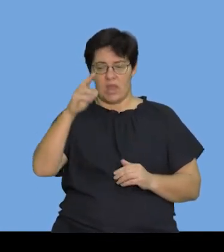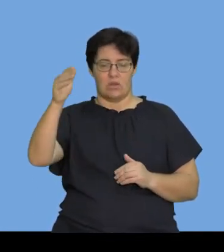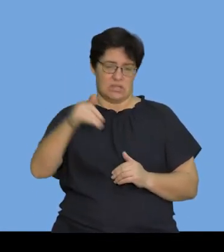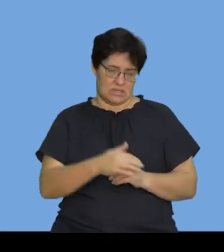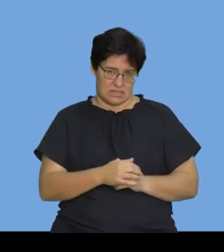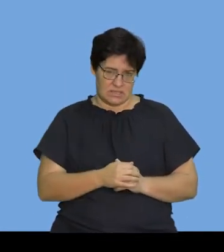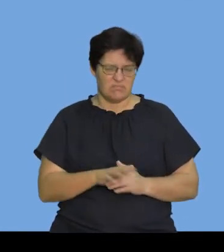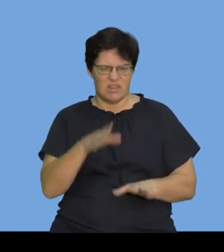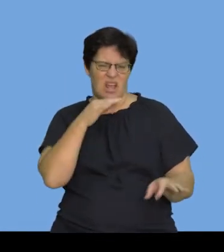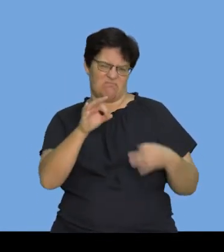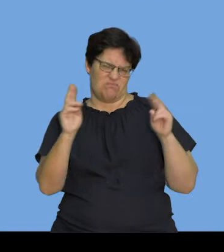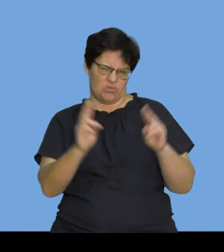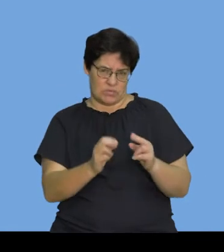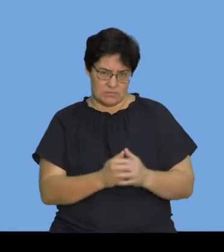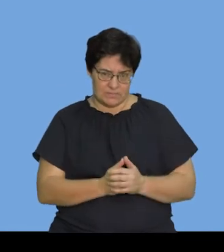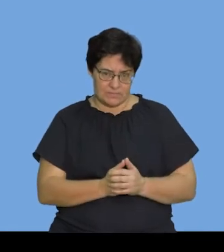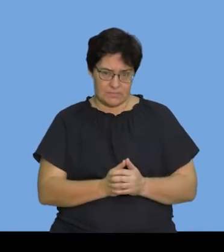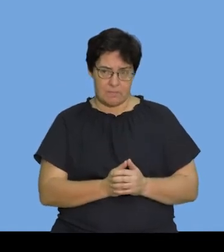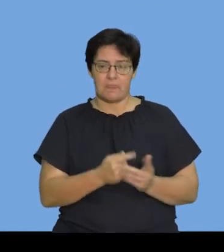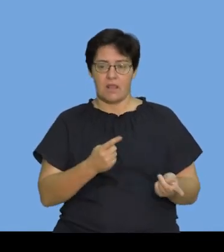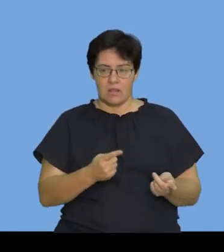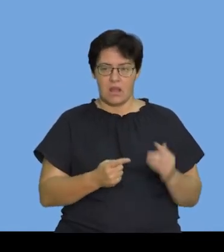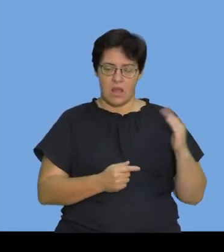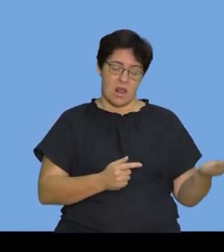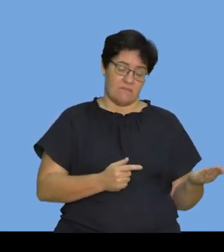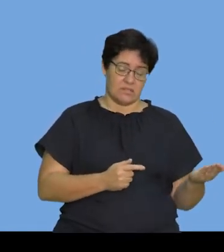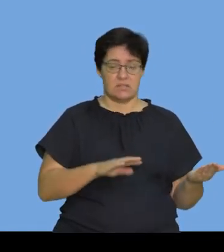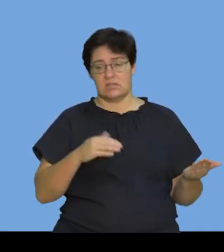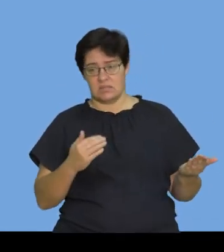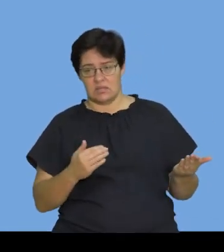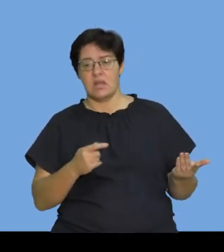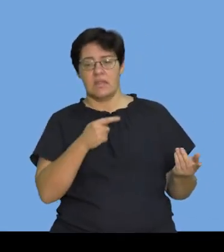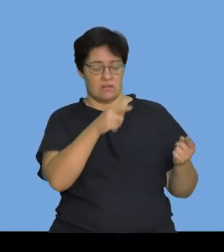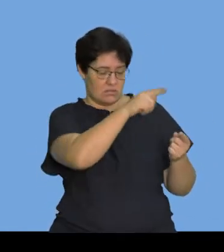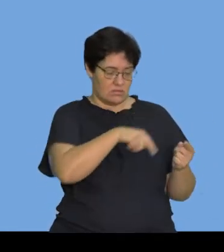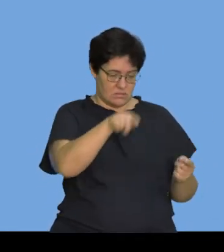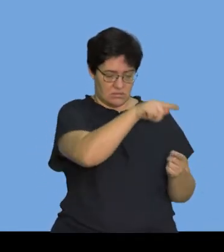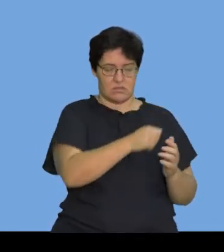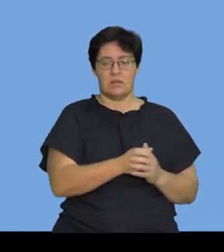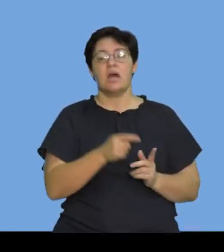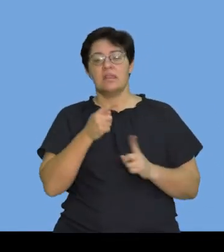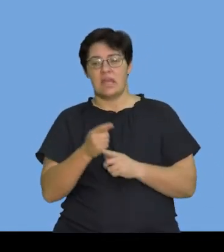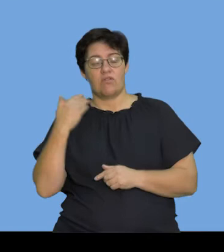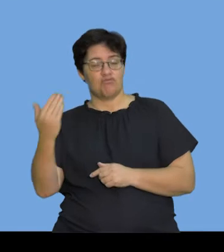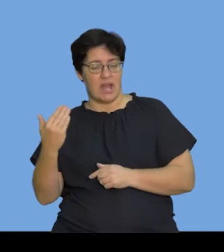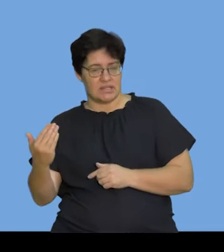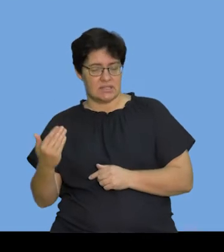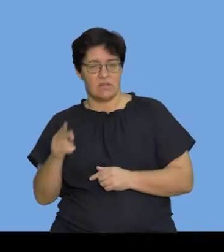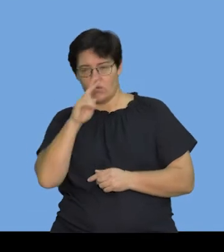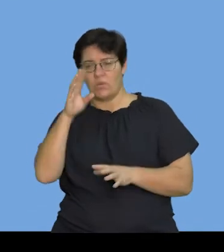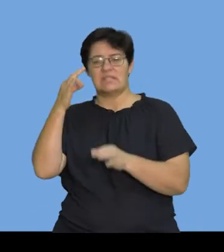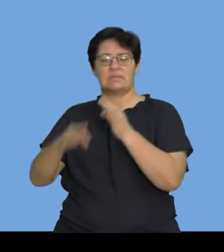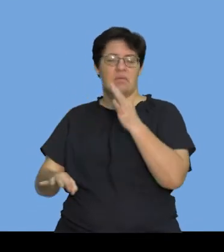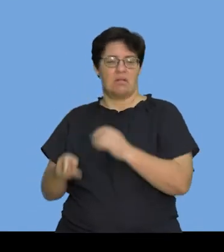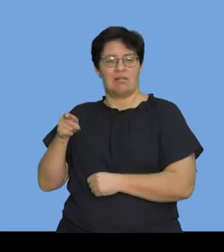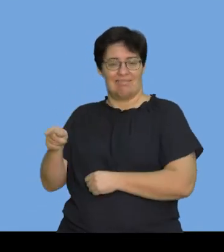of explaining it. So if you factorize the left-hand side, it will then be that. Then the right-hand side, if you simplify it, it will